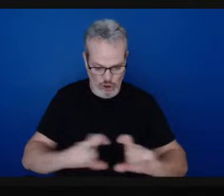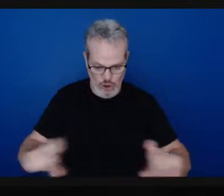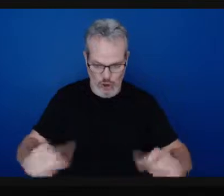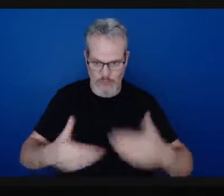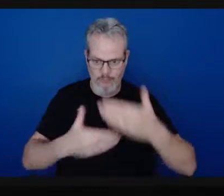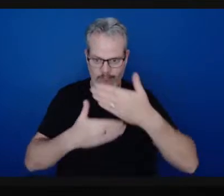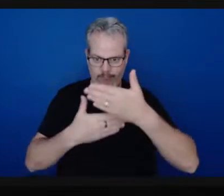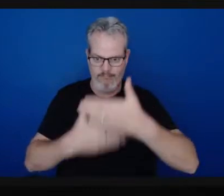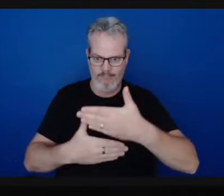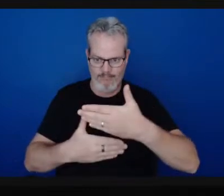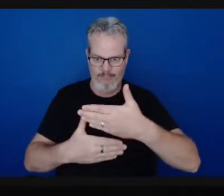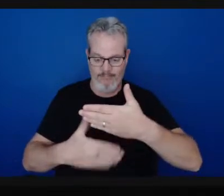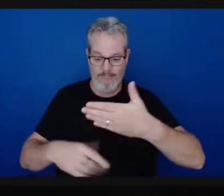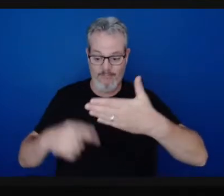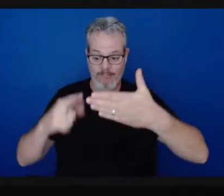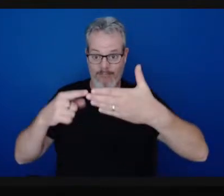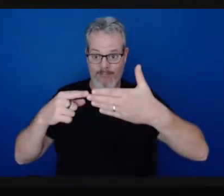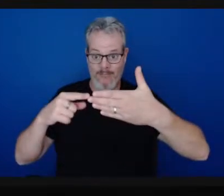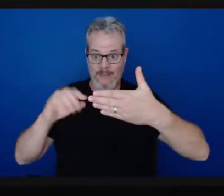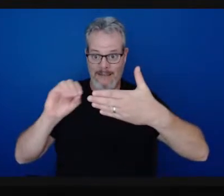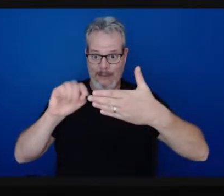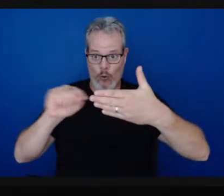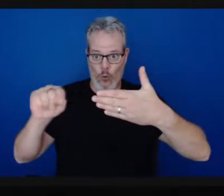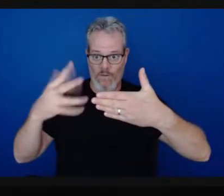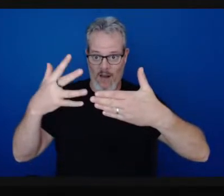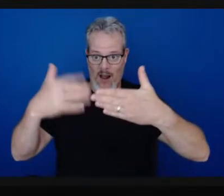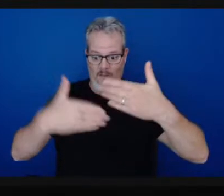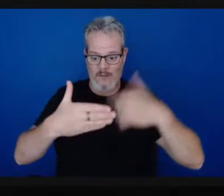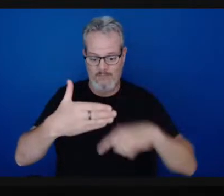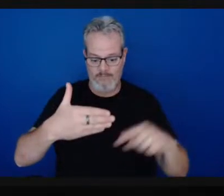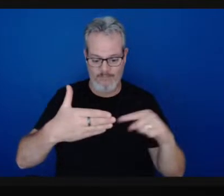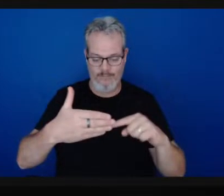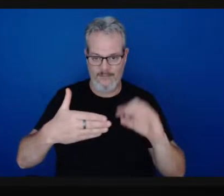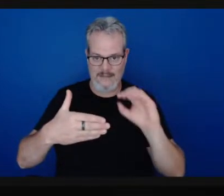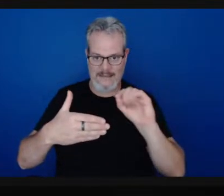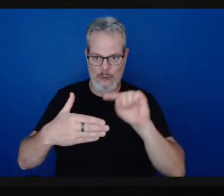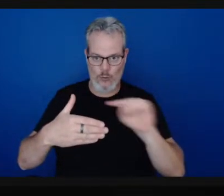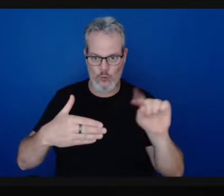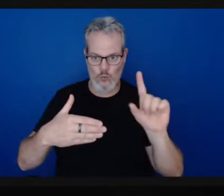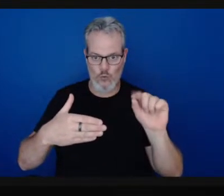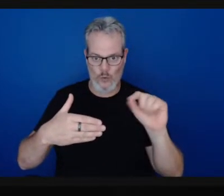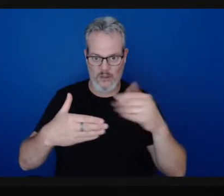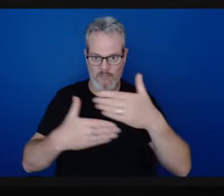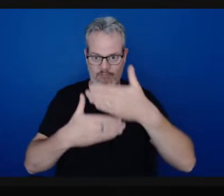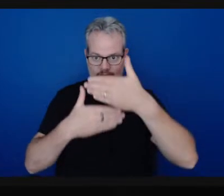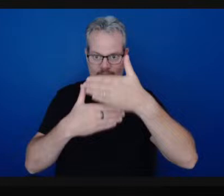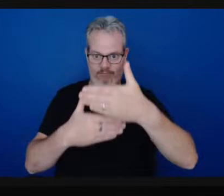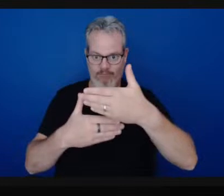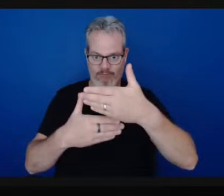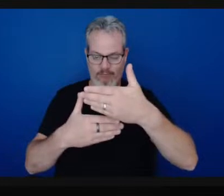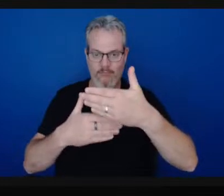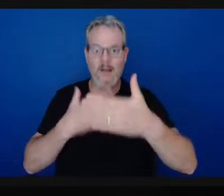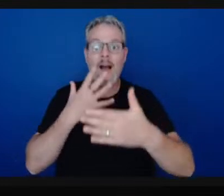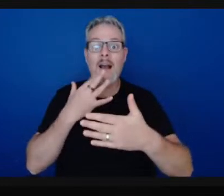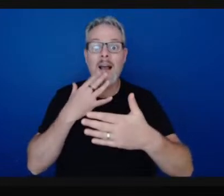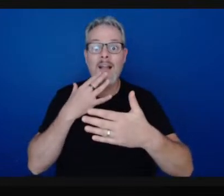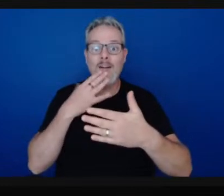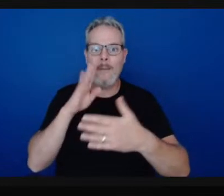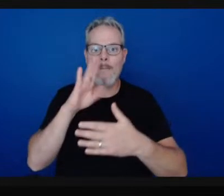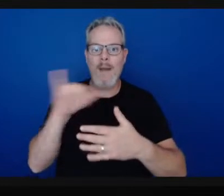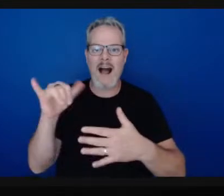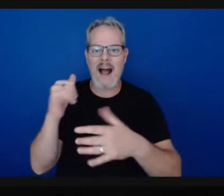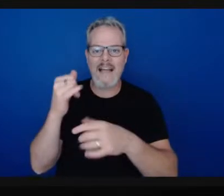5, and then 0 to 20 right here. Right? So, and what they've done here is colored by year. So most of